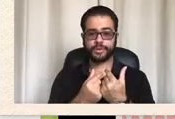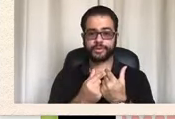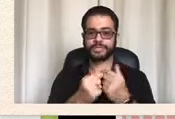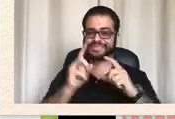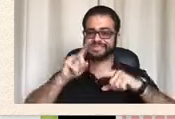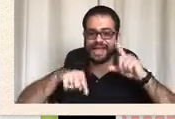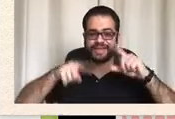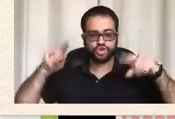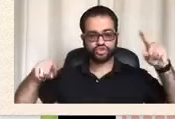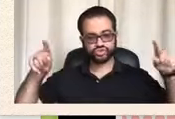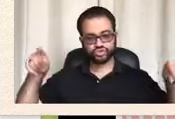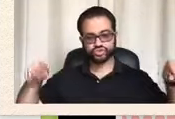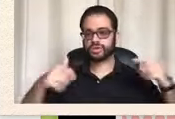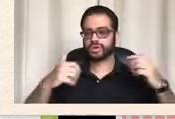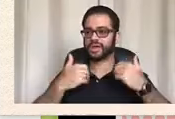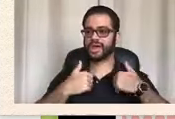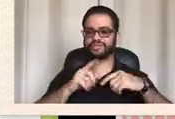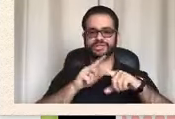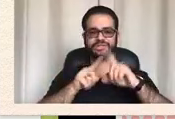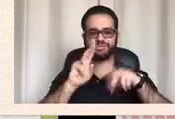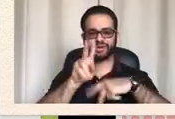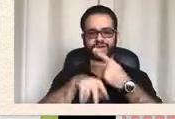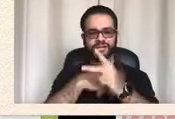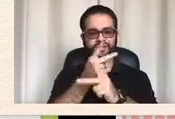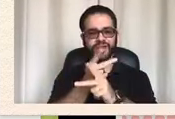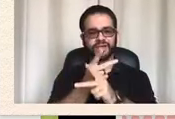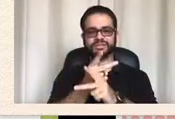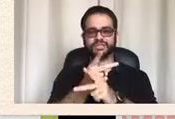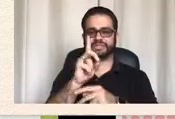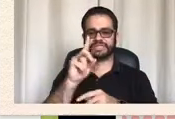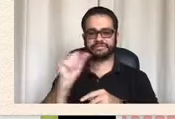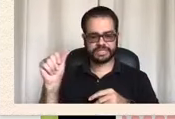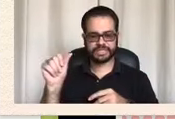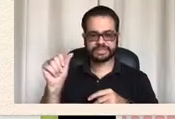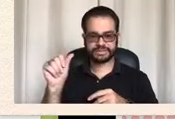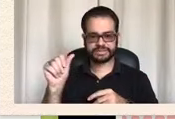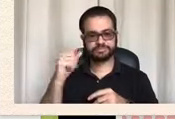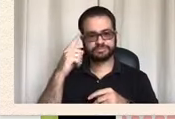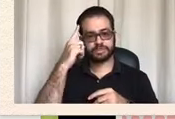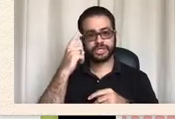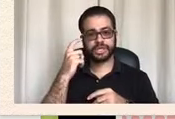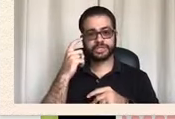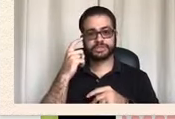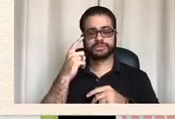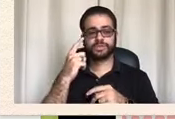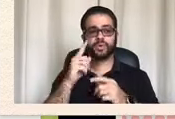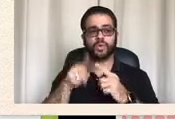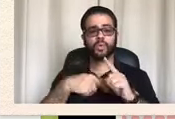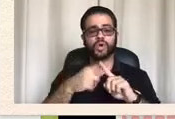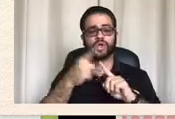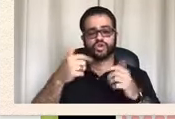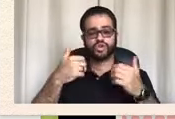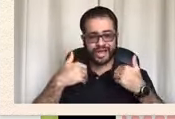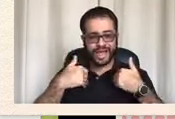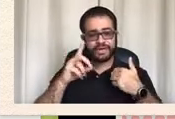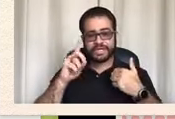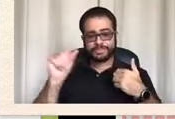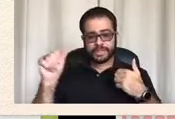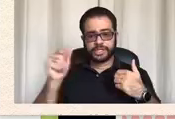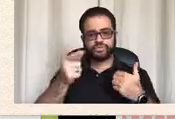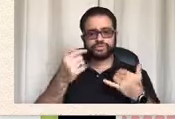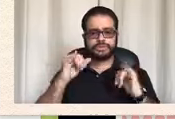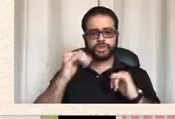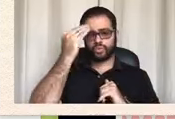They have different types of disabilities. Because even when you have a disability, you know the issues that